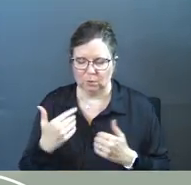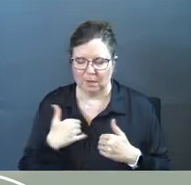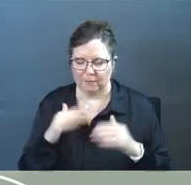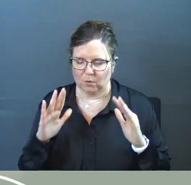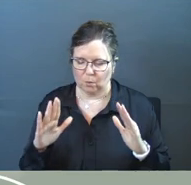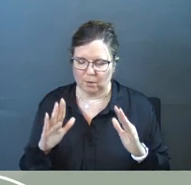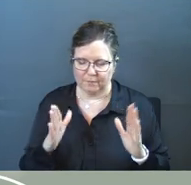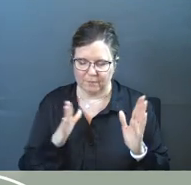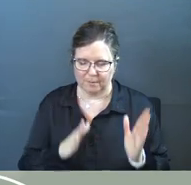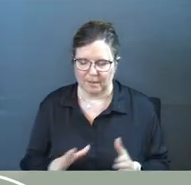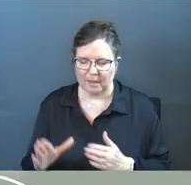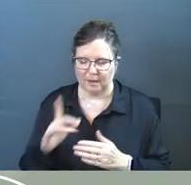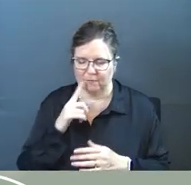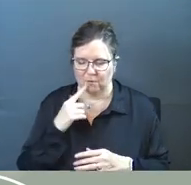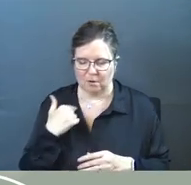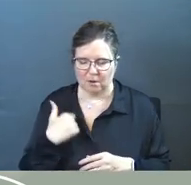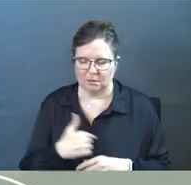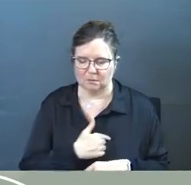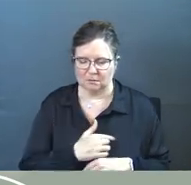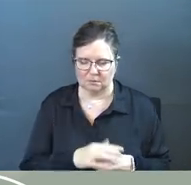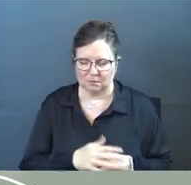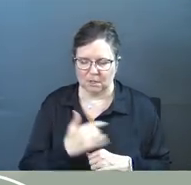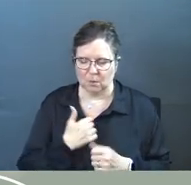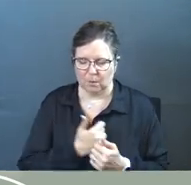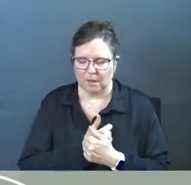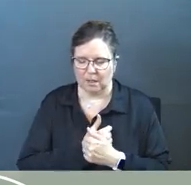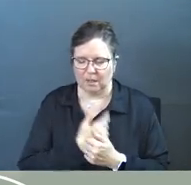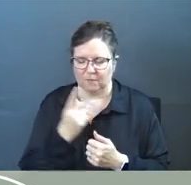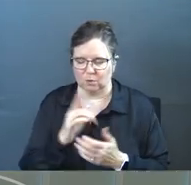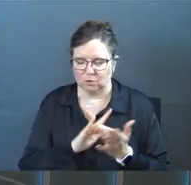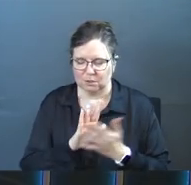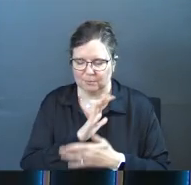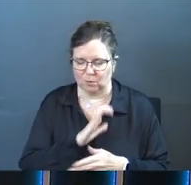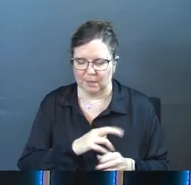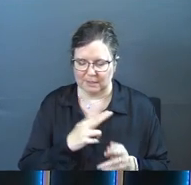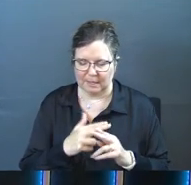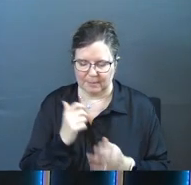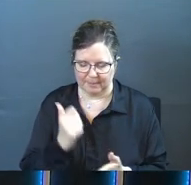got a wonderful plan for us. And we love you, Jesus, in Christ's name. Amen.